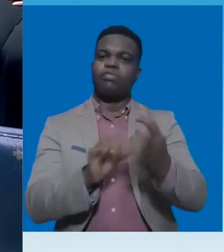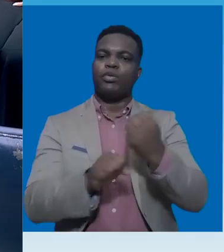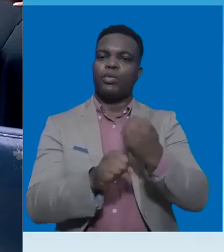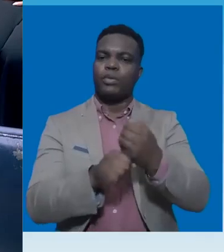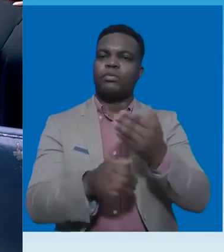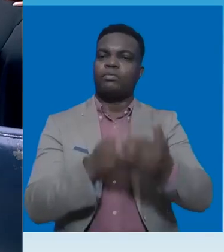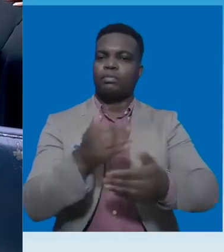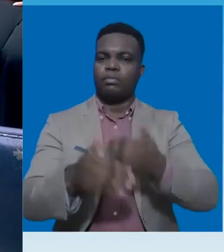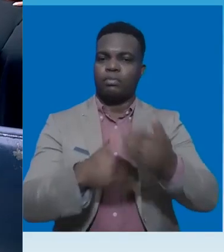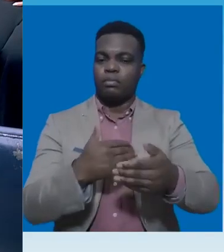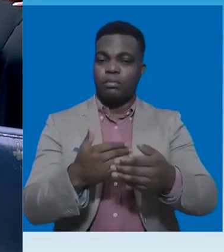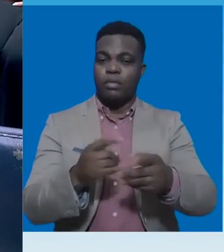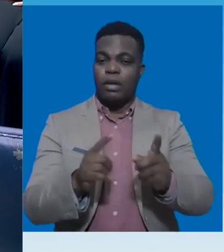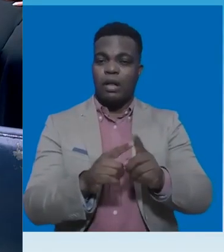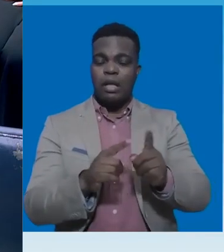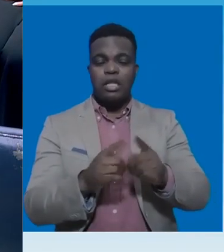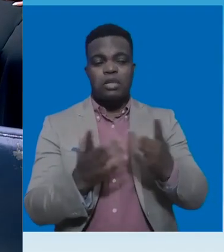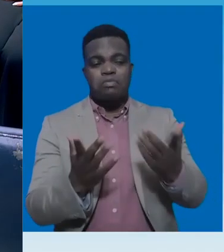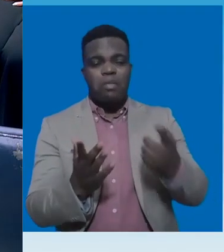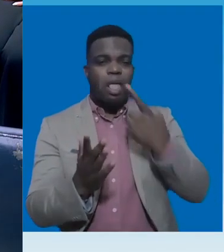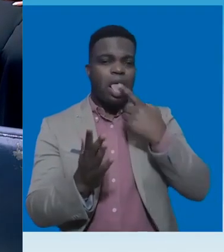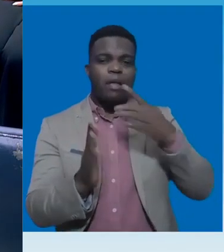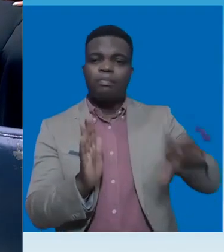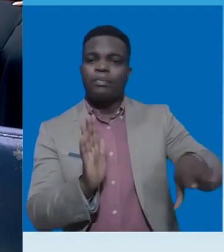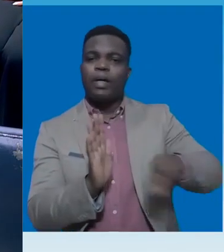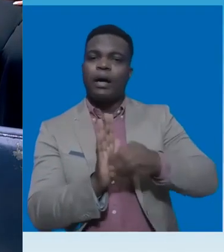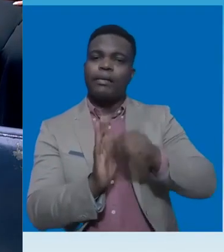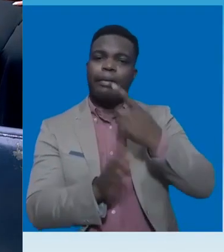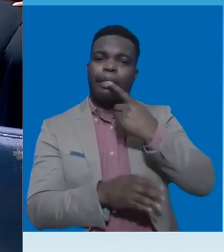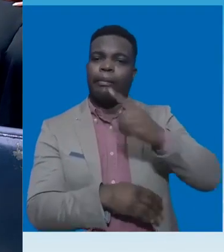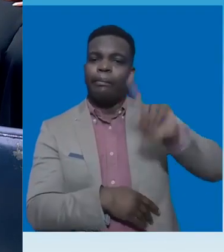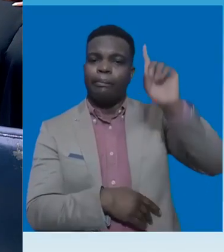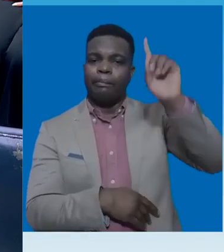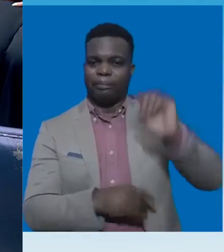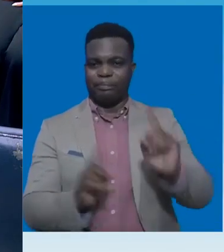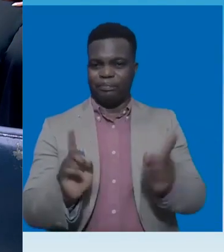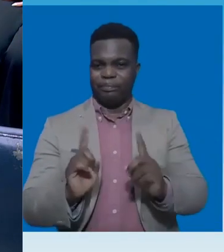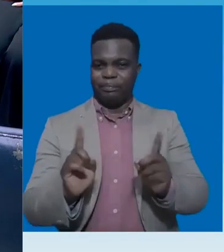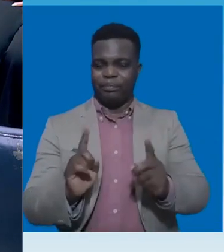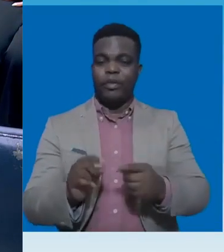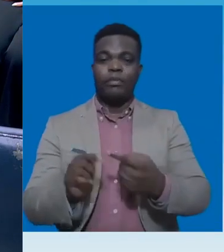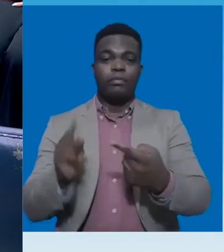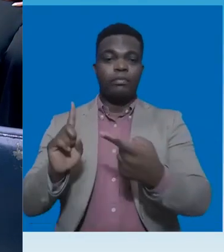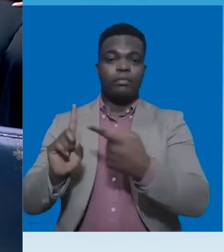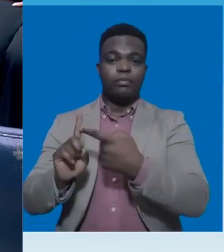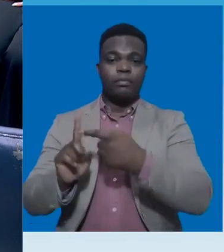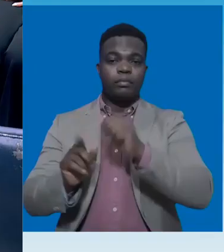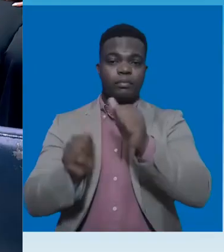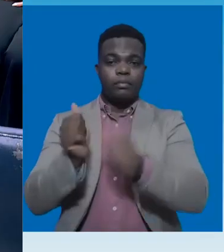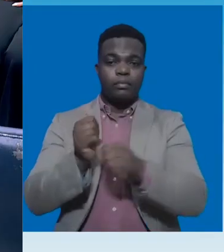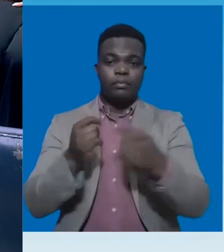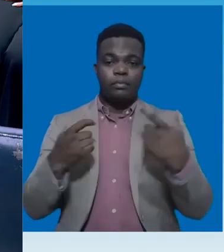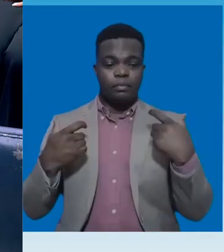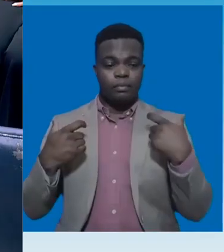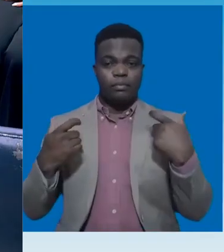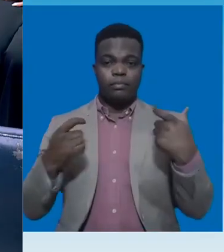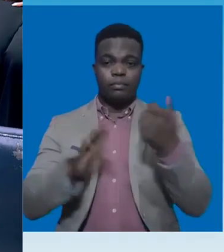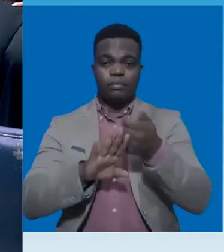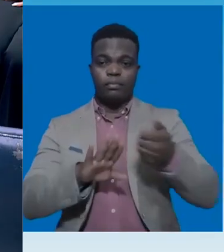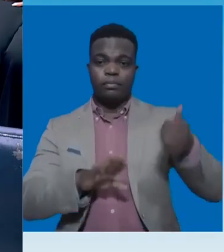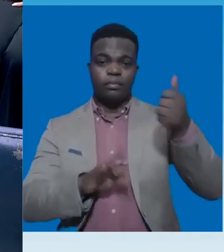by Assistant Secretary General Lopez. We believe that 2.0 phase should focus on